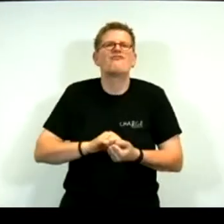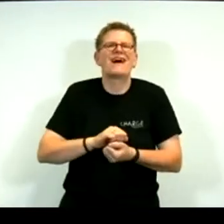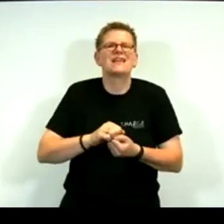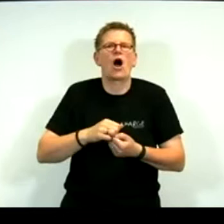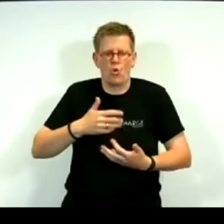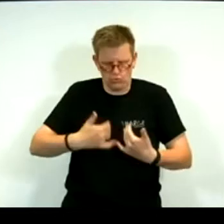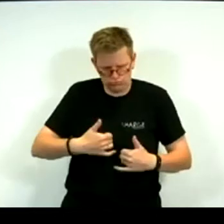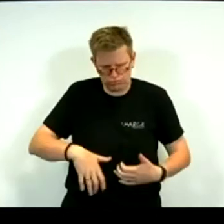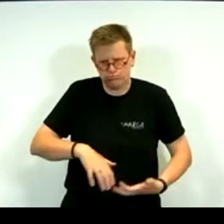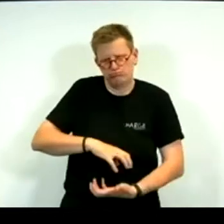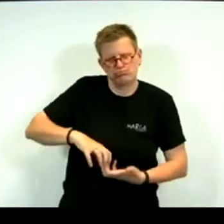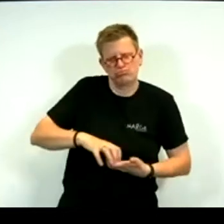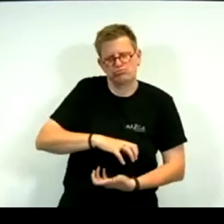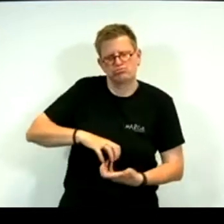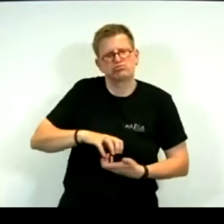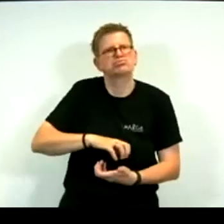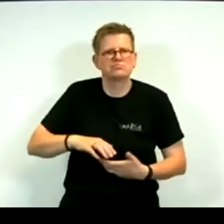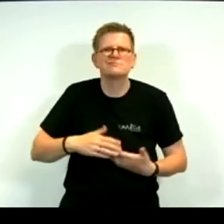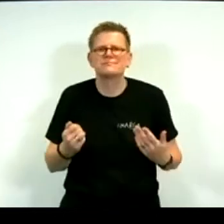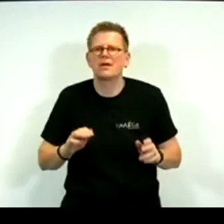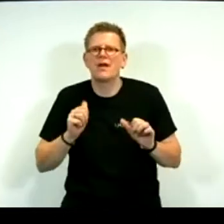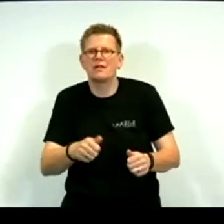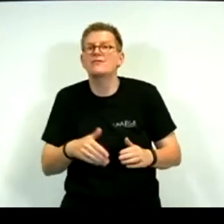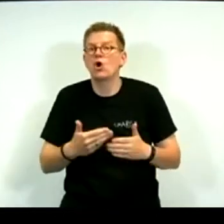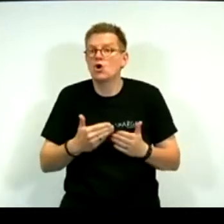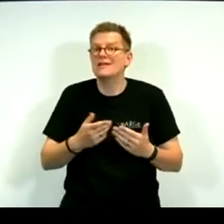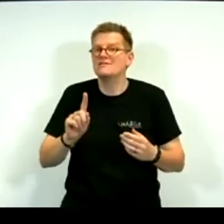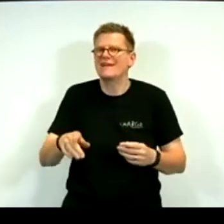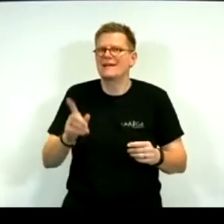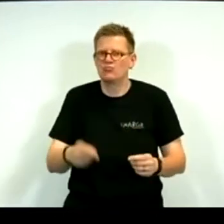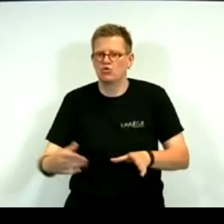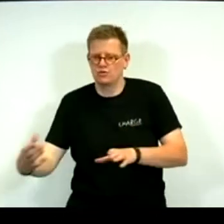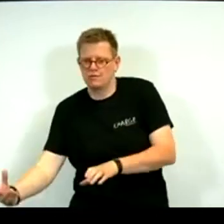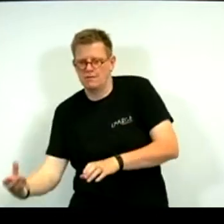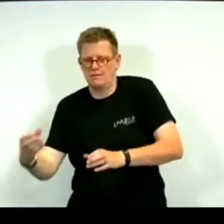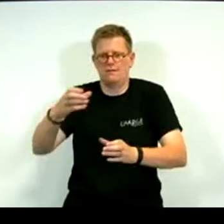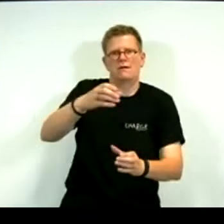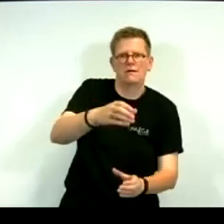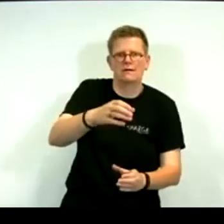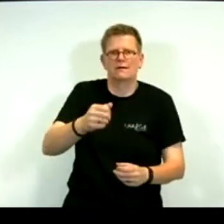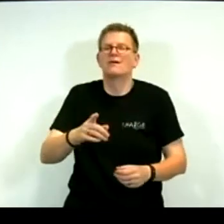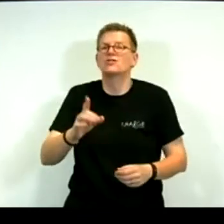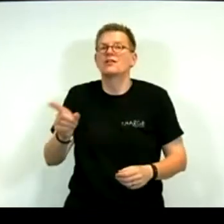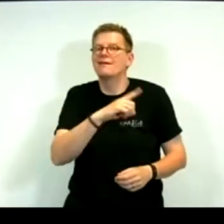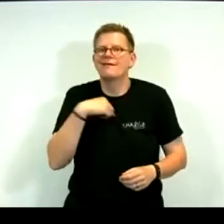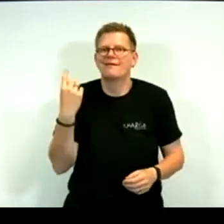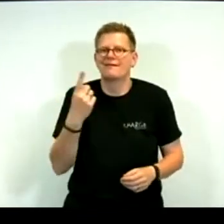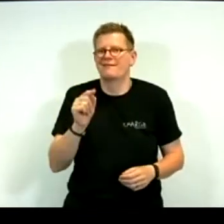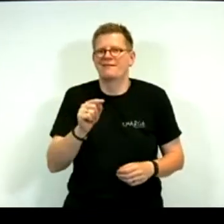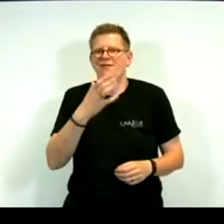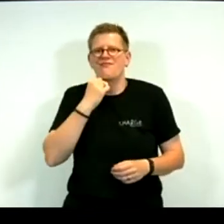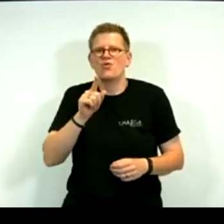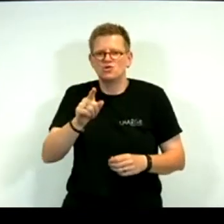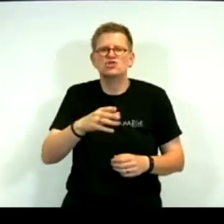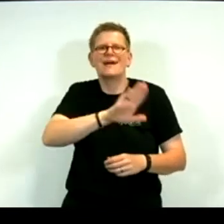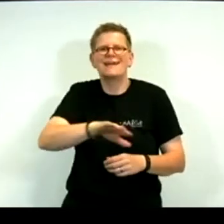ideally you want the children more upright. And we all want the children more upright, but charge brings